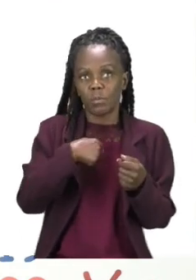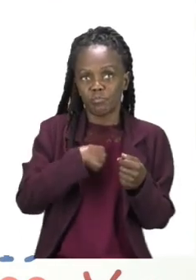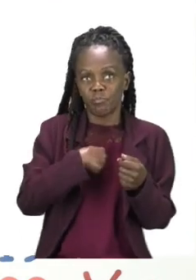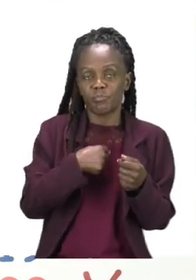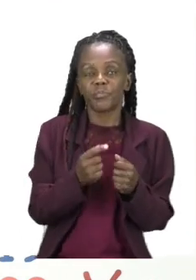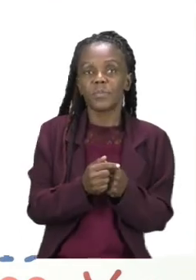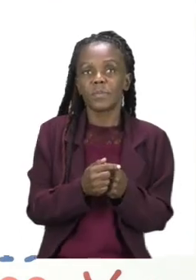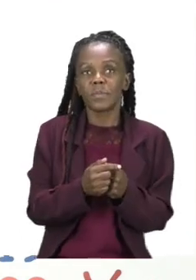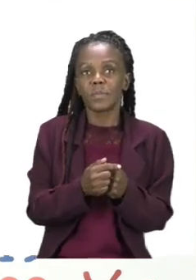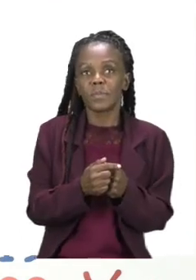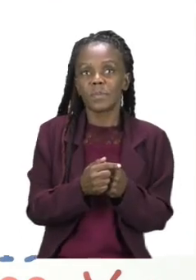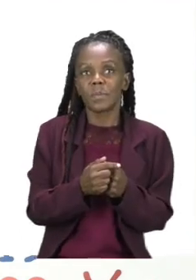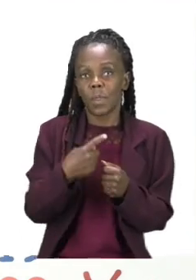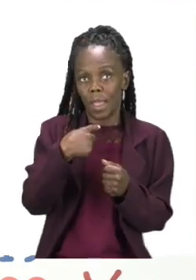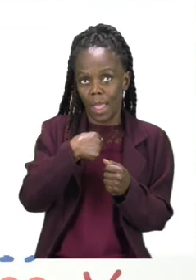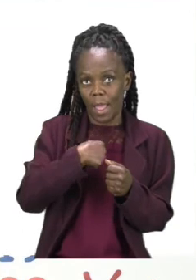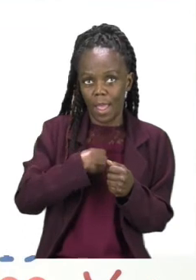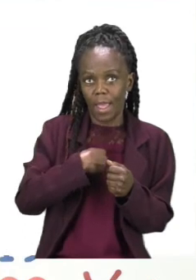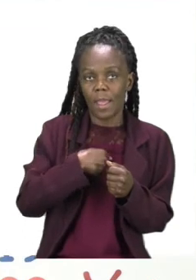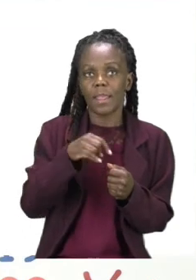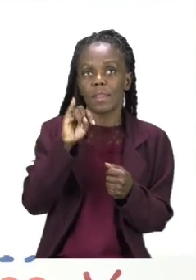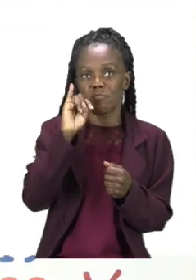and say I.